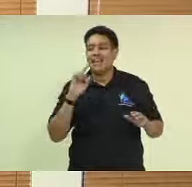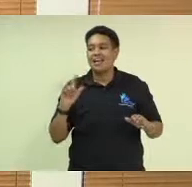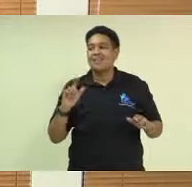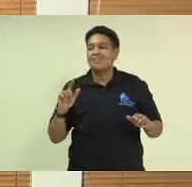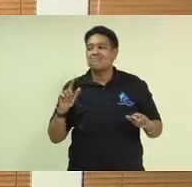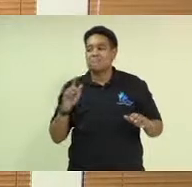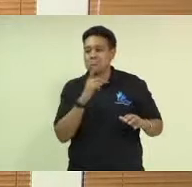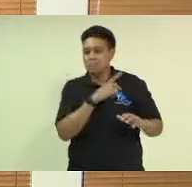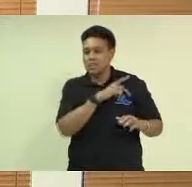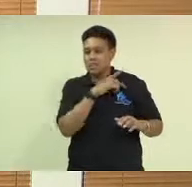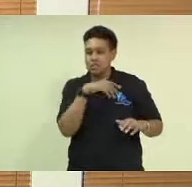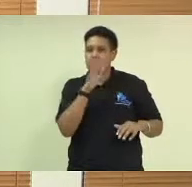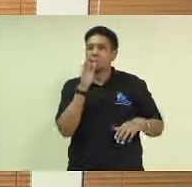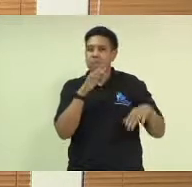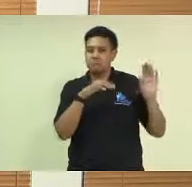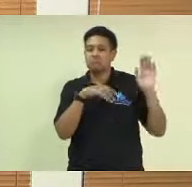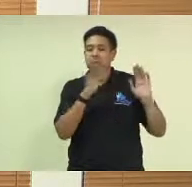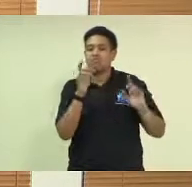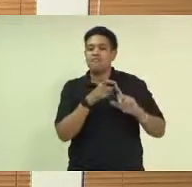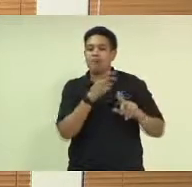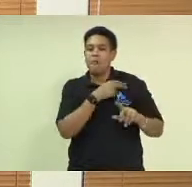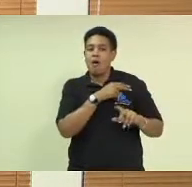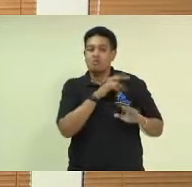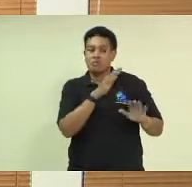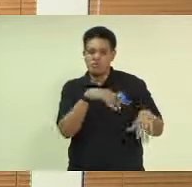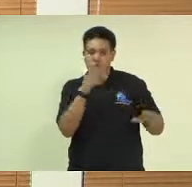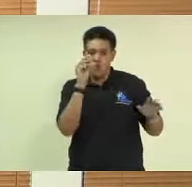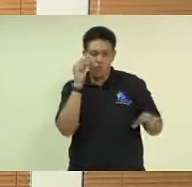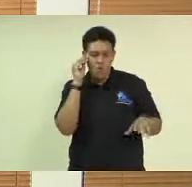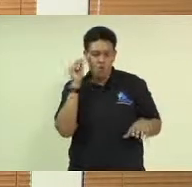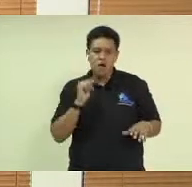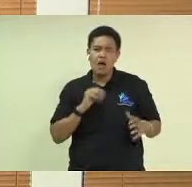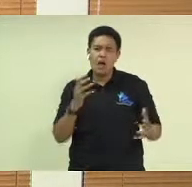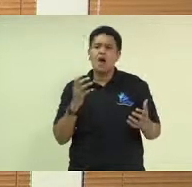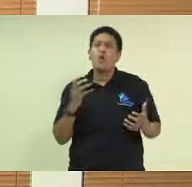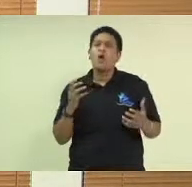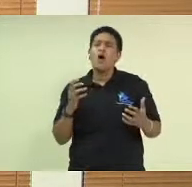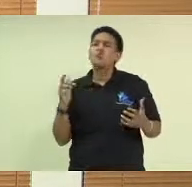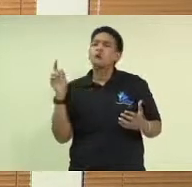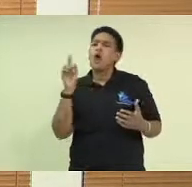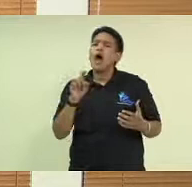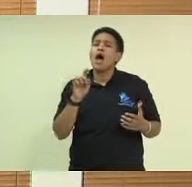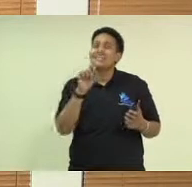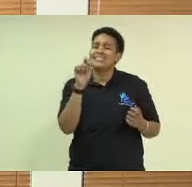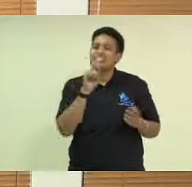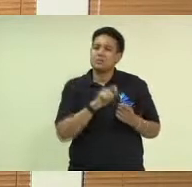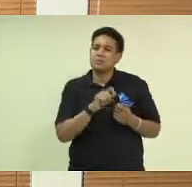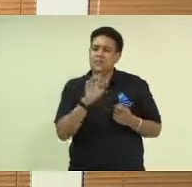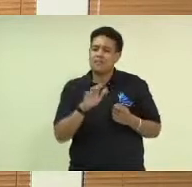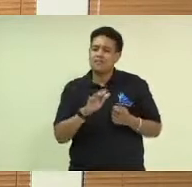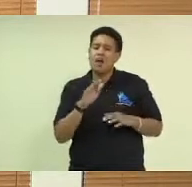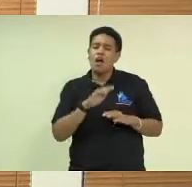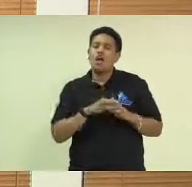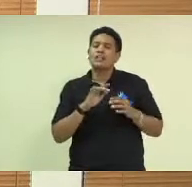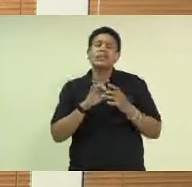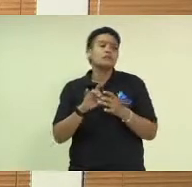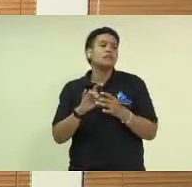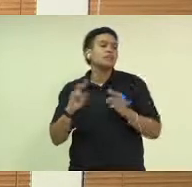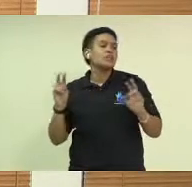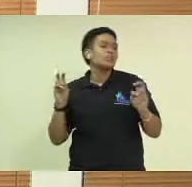of patients from the hospitals. I want to ask specifically on the matter